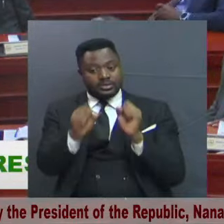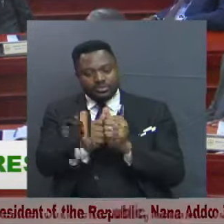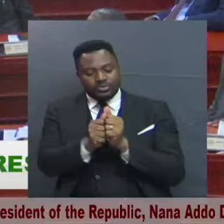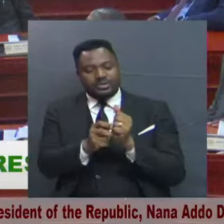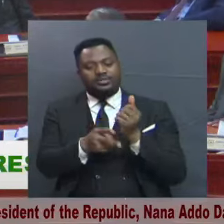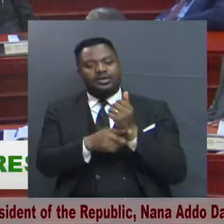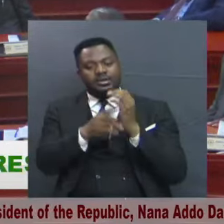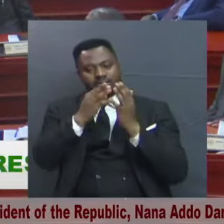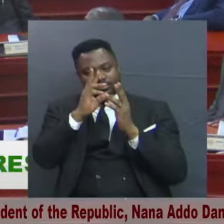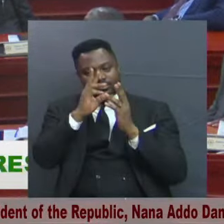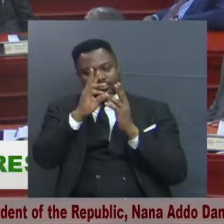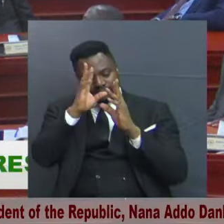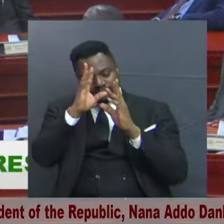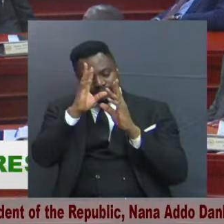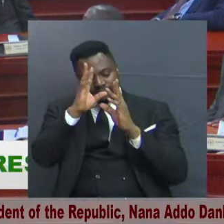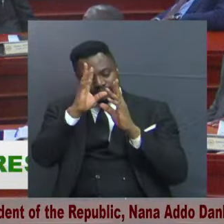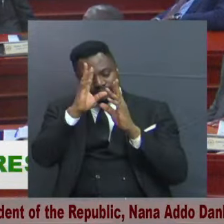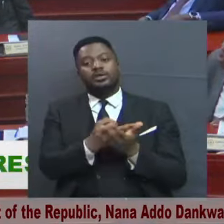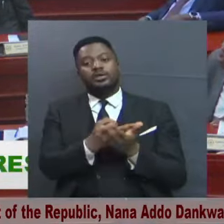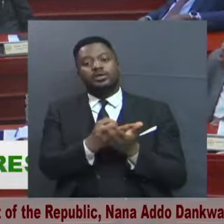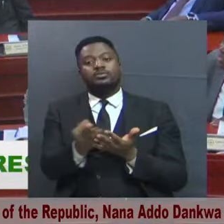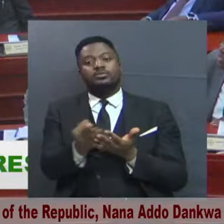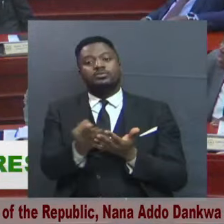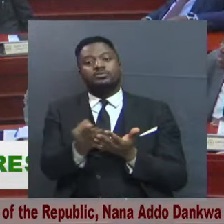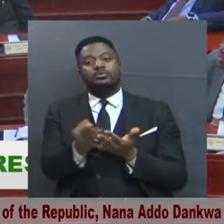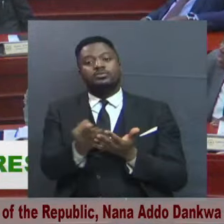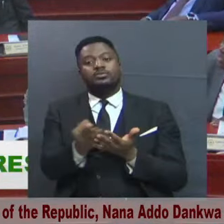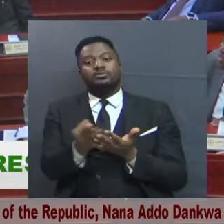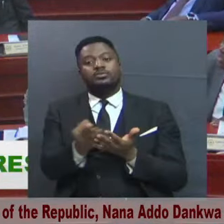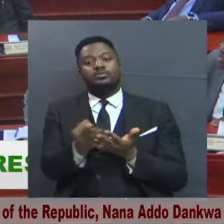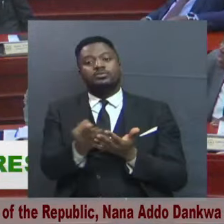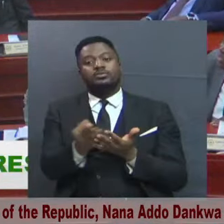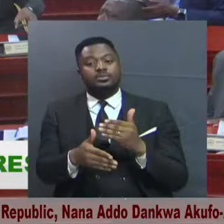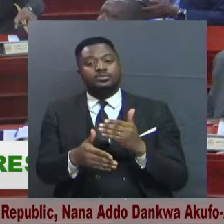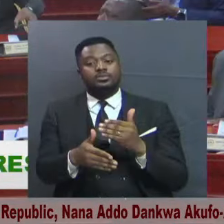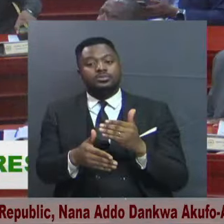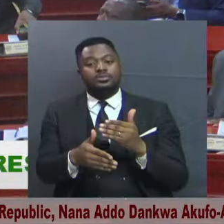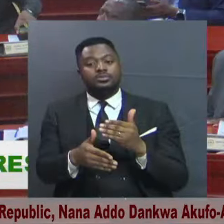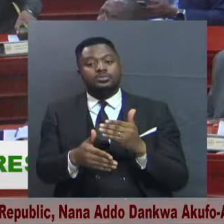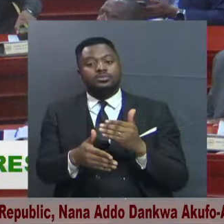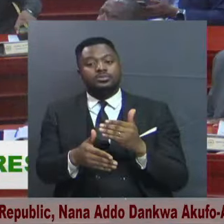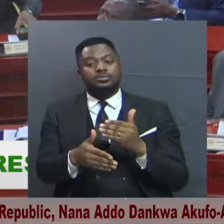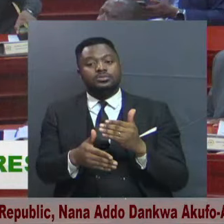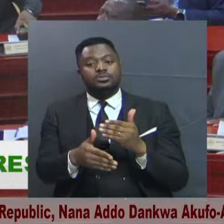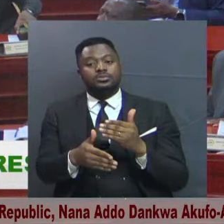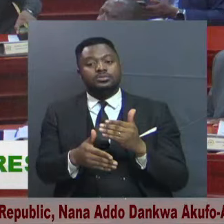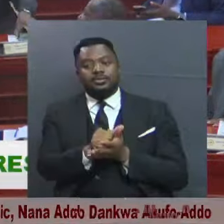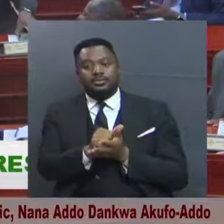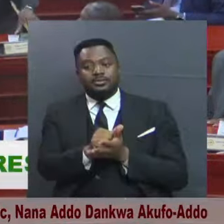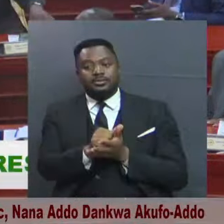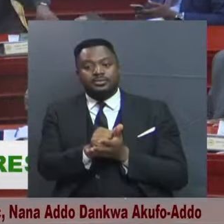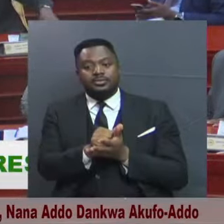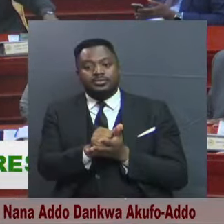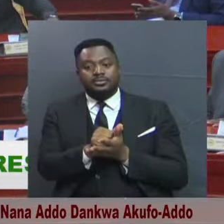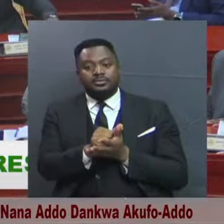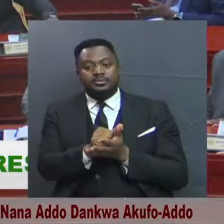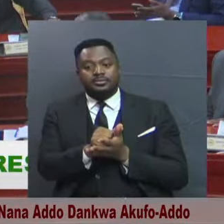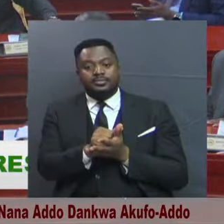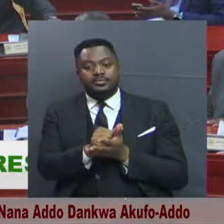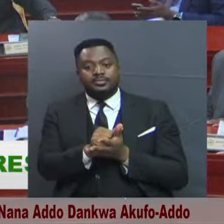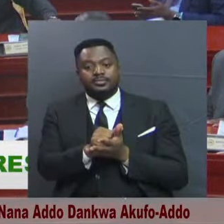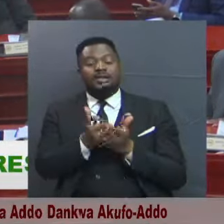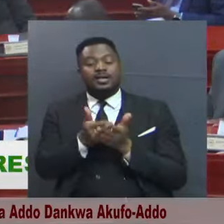vice president Mr Speaker I conclude I conclude by saying that